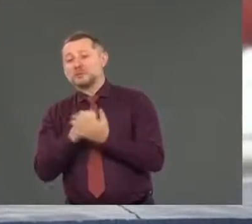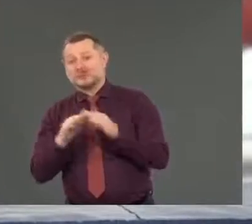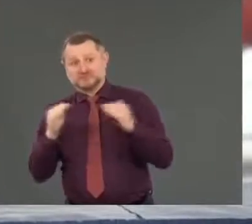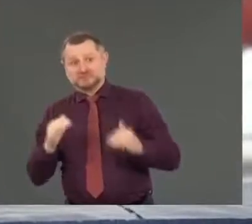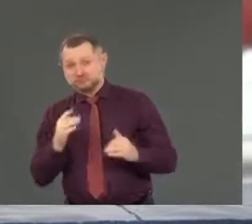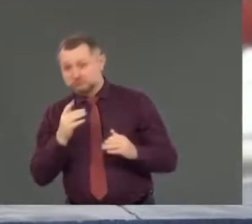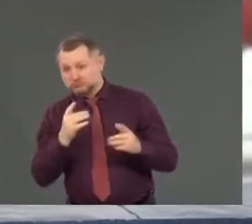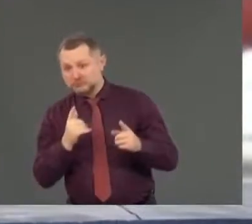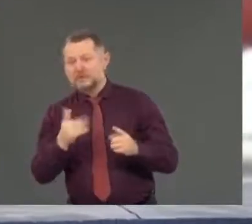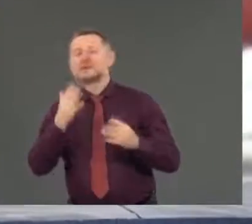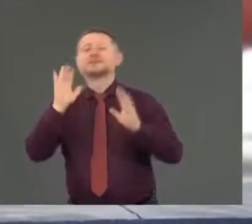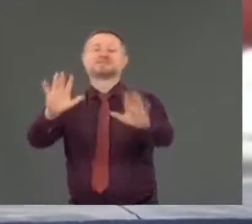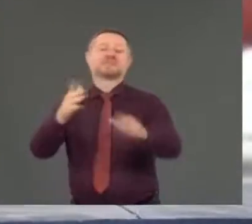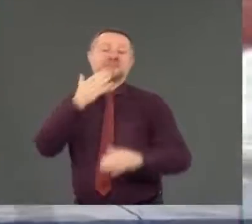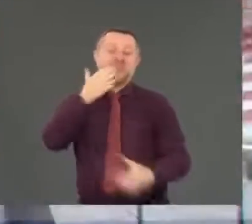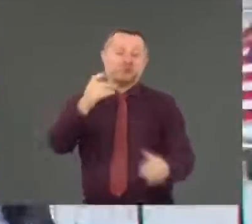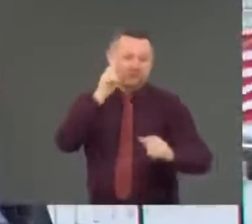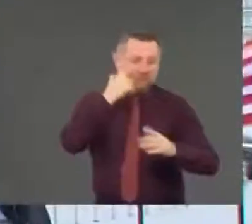you very much. Thank you.